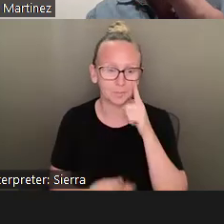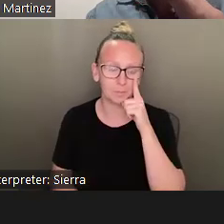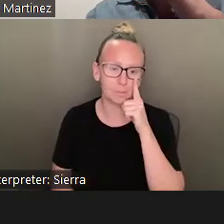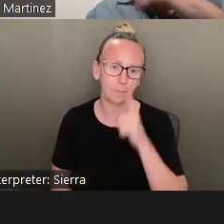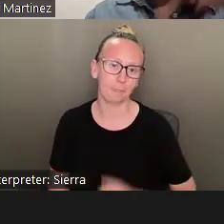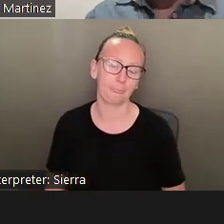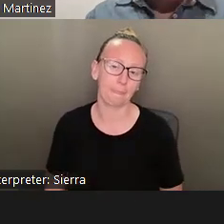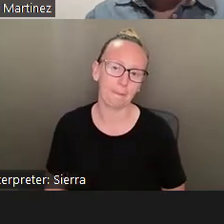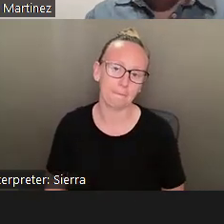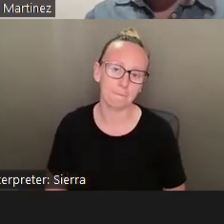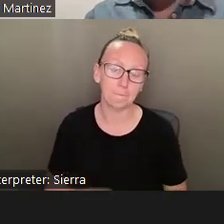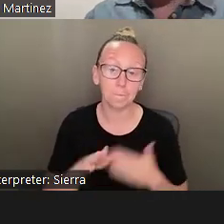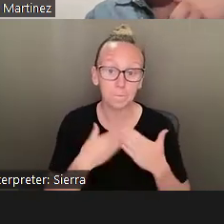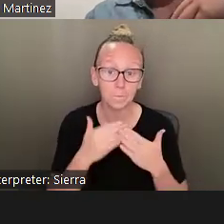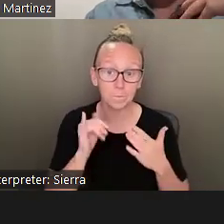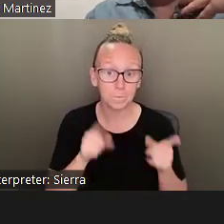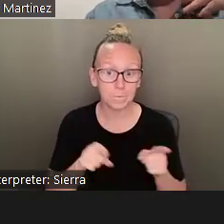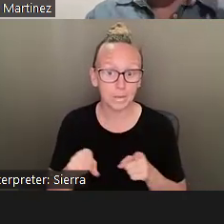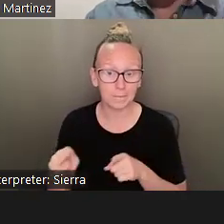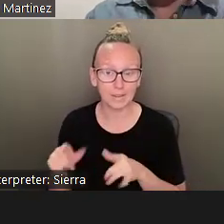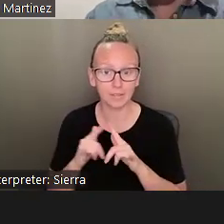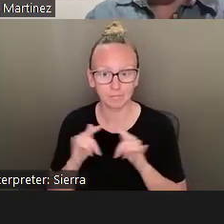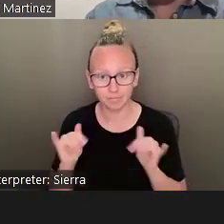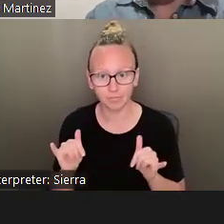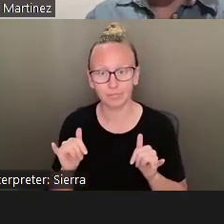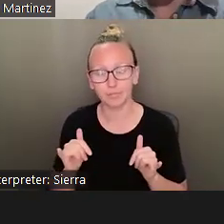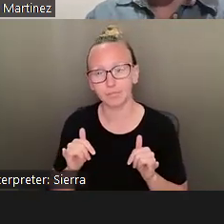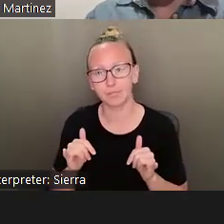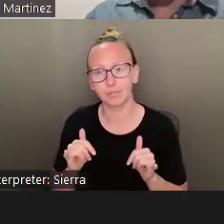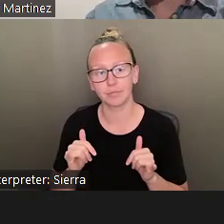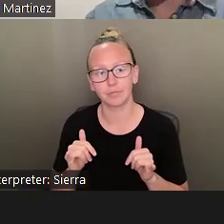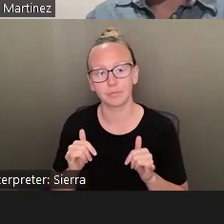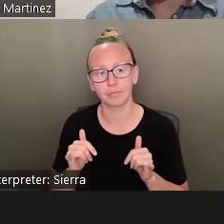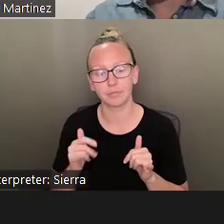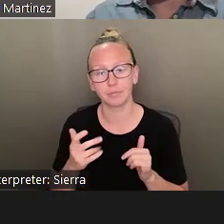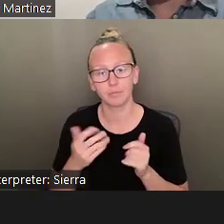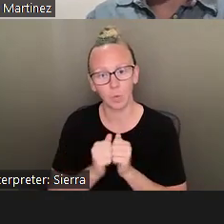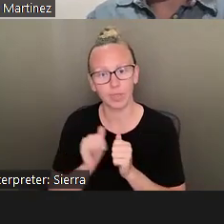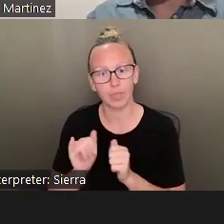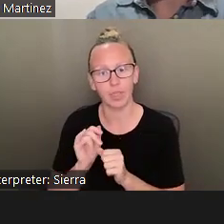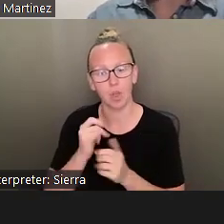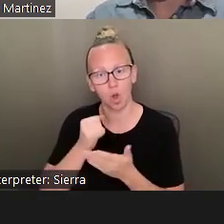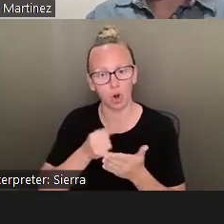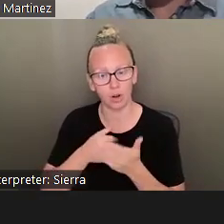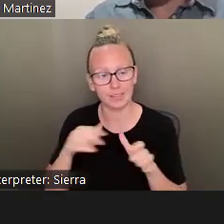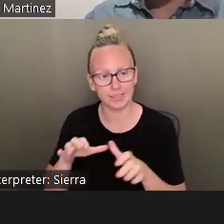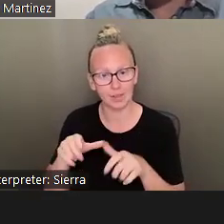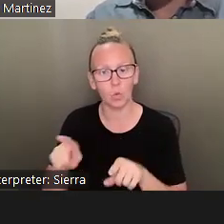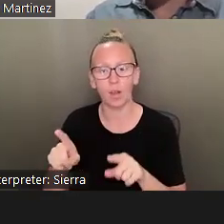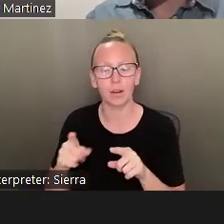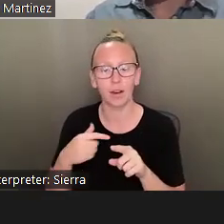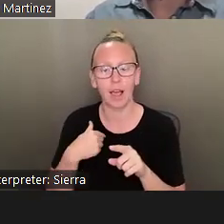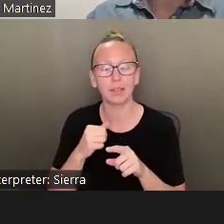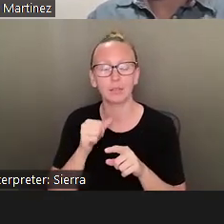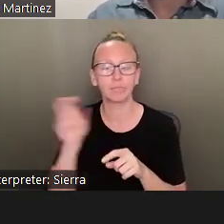And all of this is happening alongside the work that I did when I was too restless to be in the